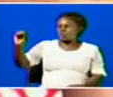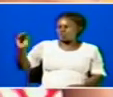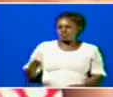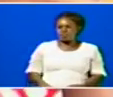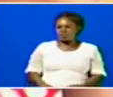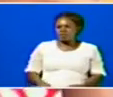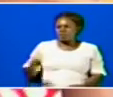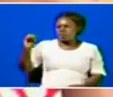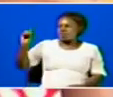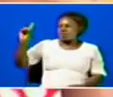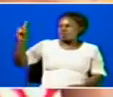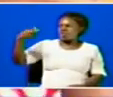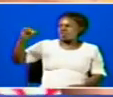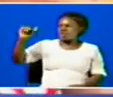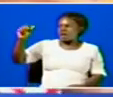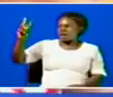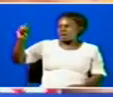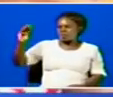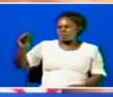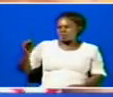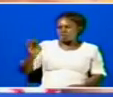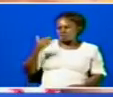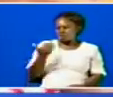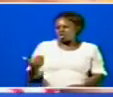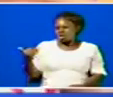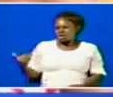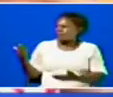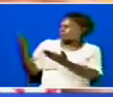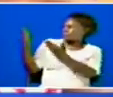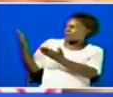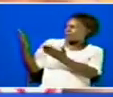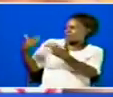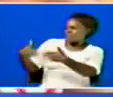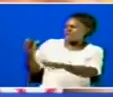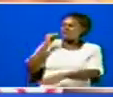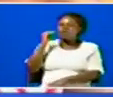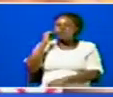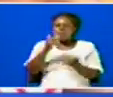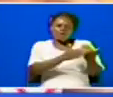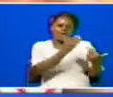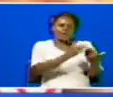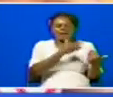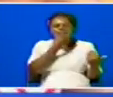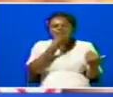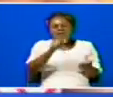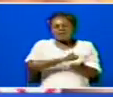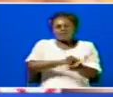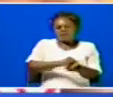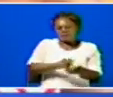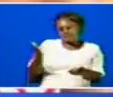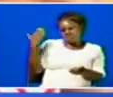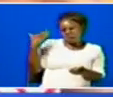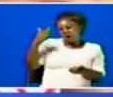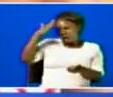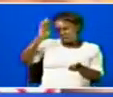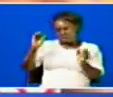Allan Odhiambo. These were Celine Anyango's children, who she left at home in the hands of their father last Friday. Little did